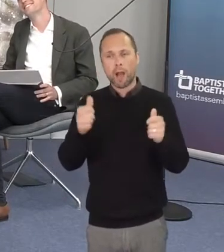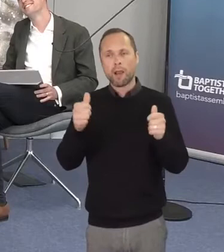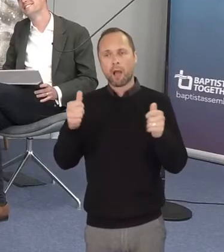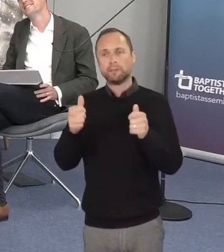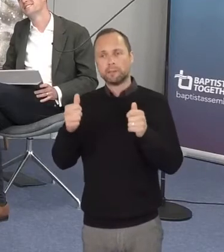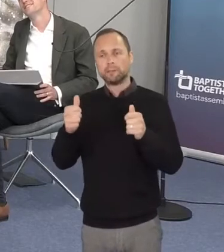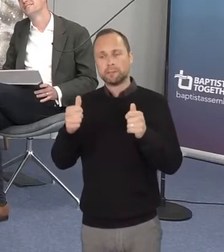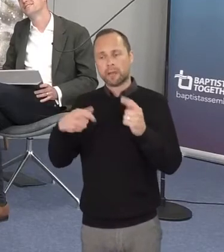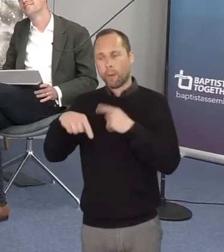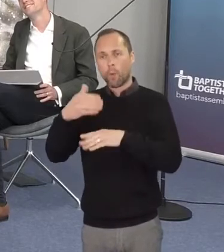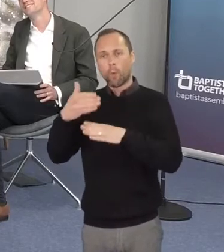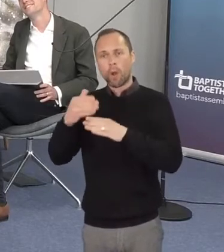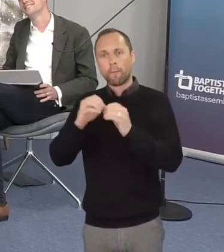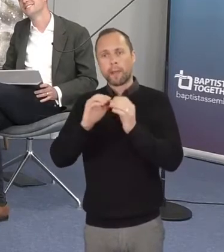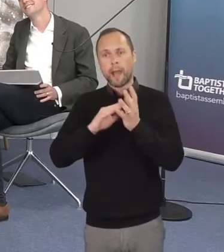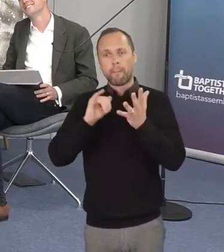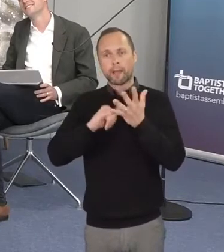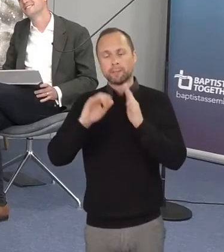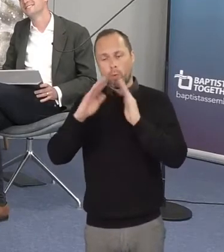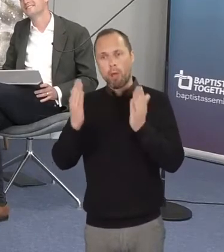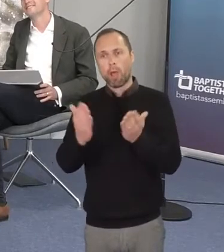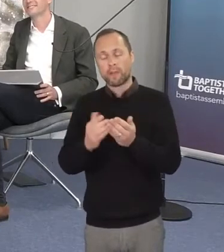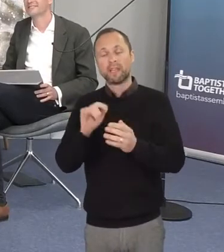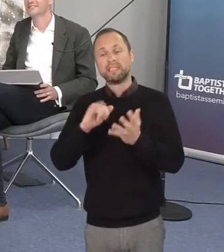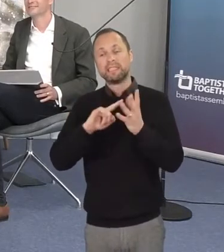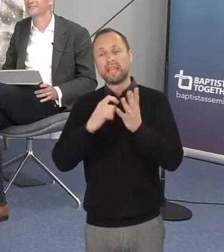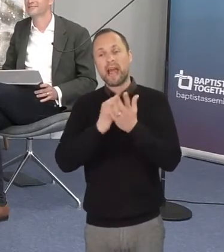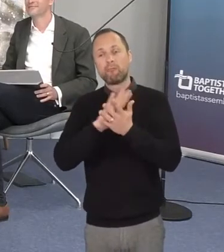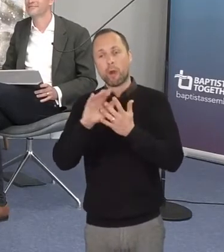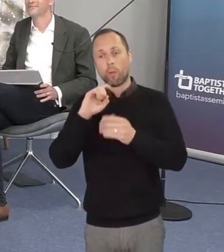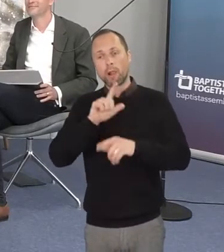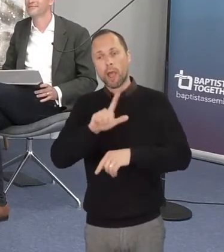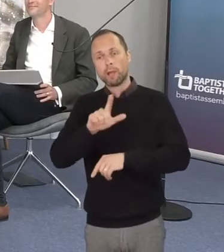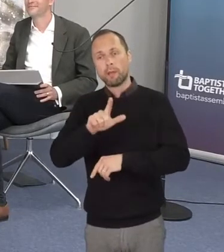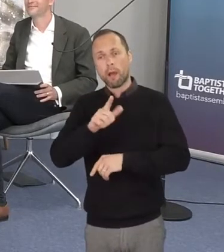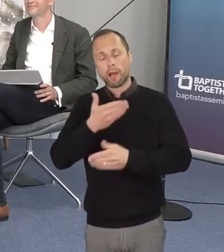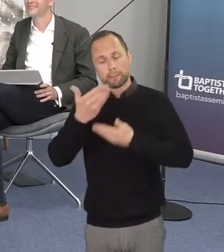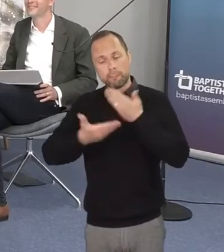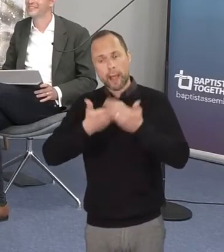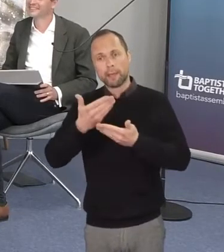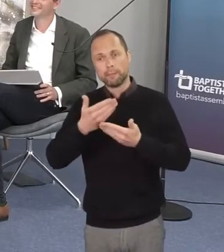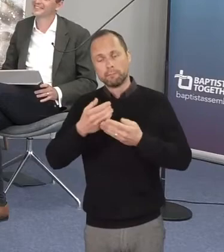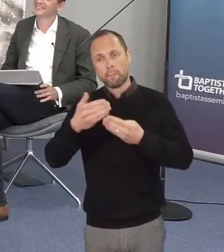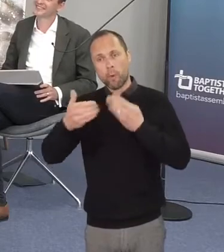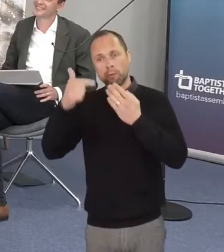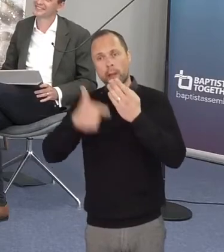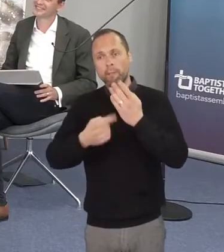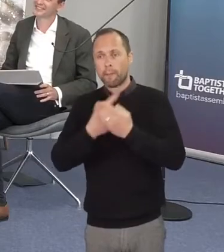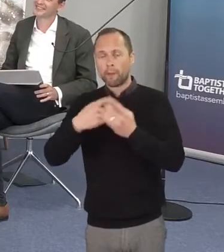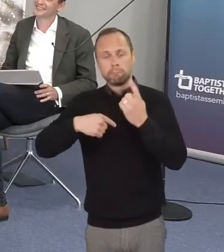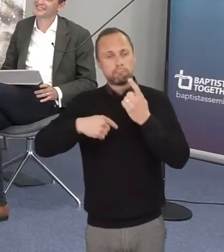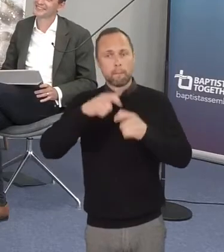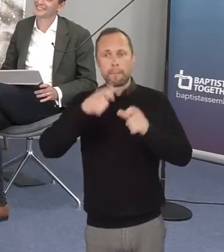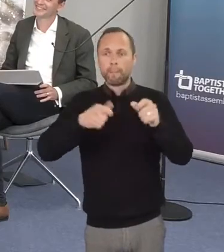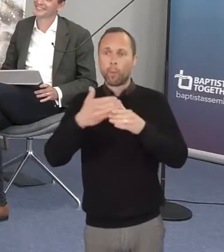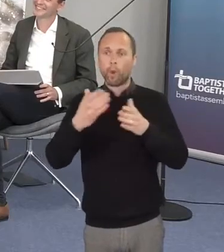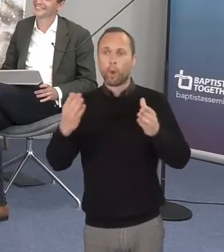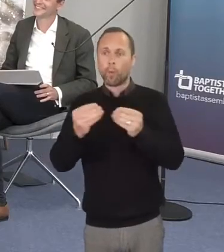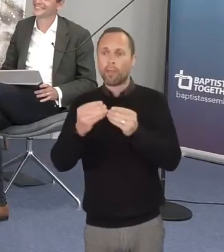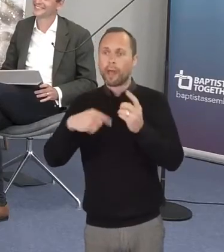Sarah later would also want to tell you more about some of the peoples and partners.